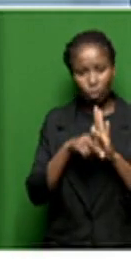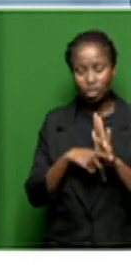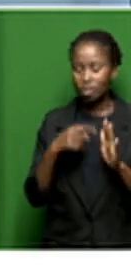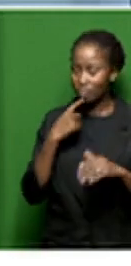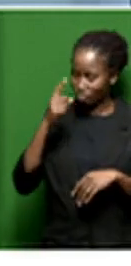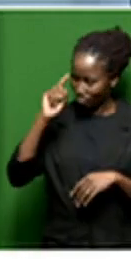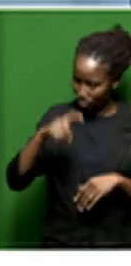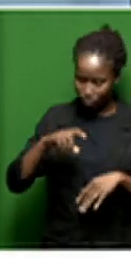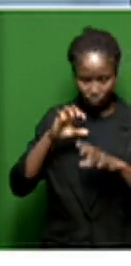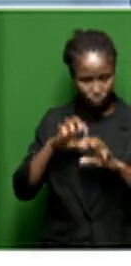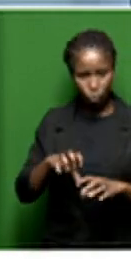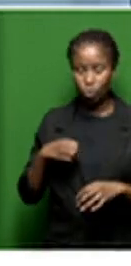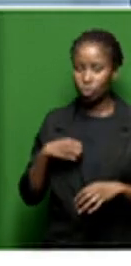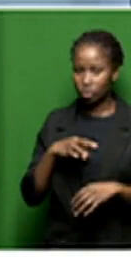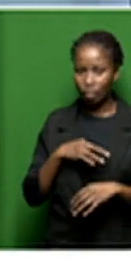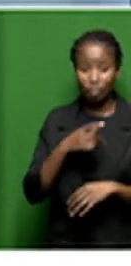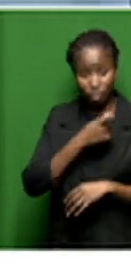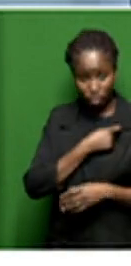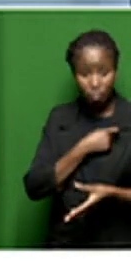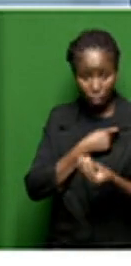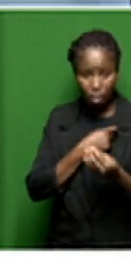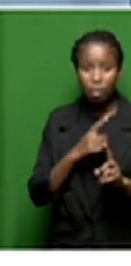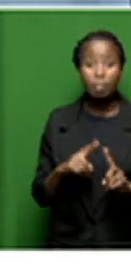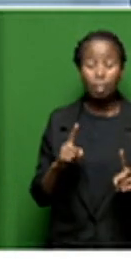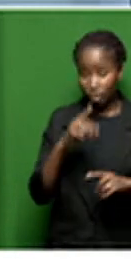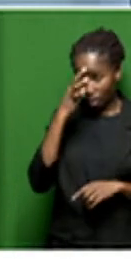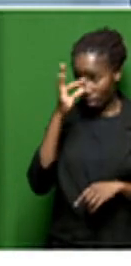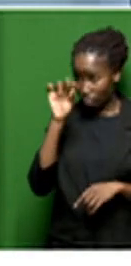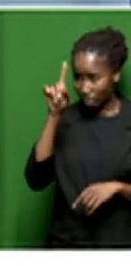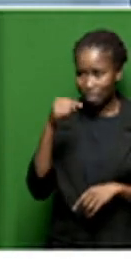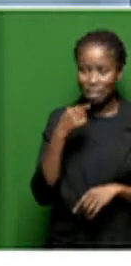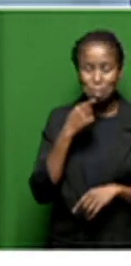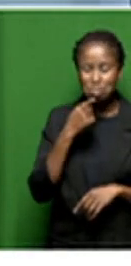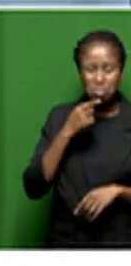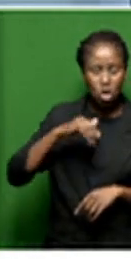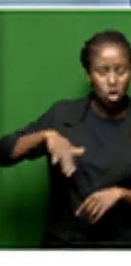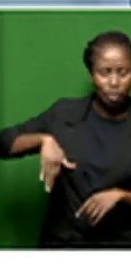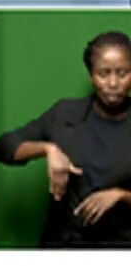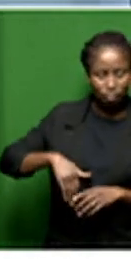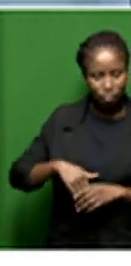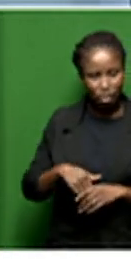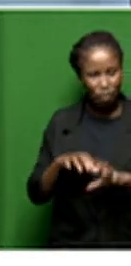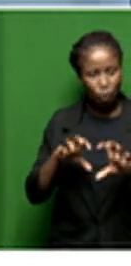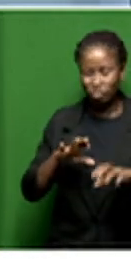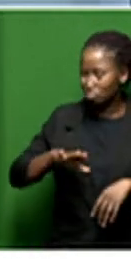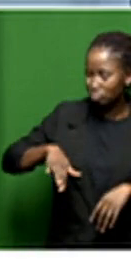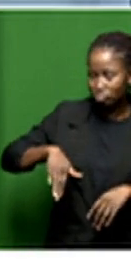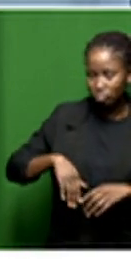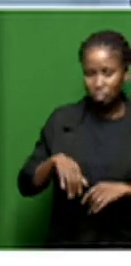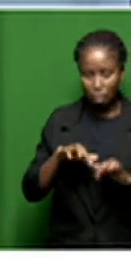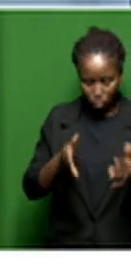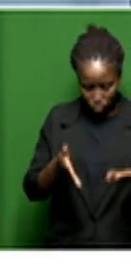to get vaccinated, their staff. But from a government perspective, they're still saying, not yet. We're not going that route yet. People must